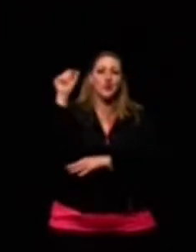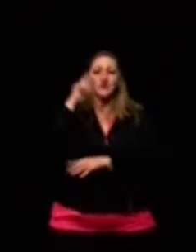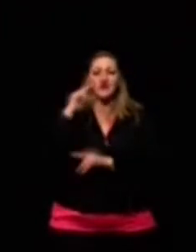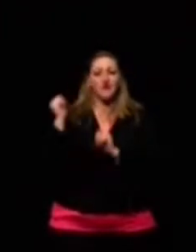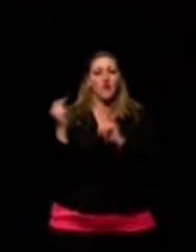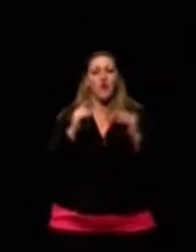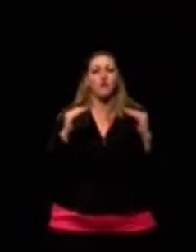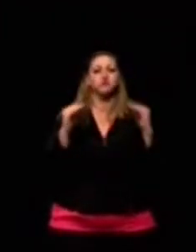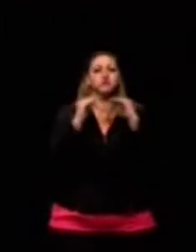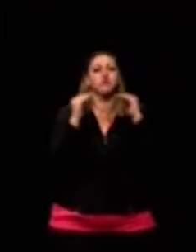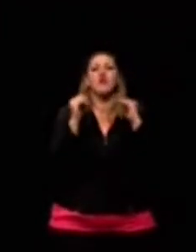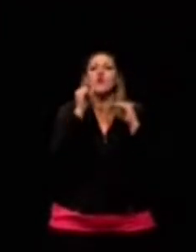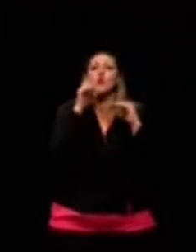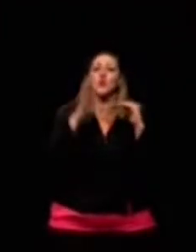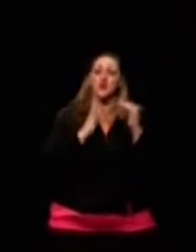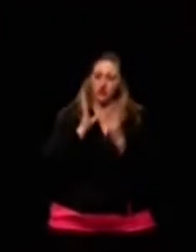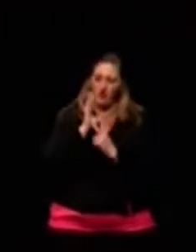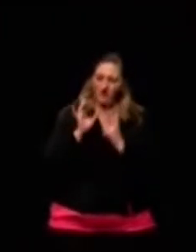and abortions,